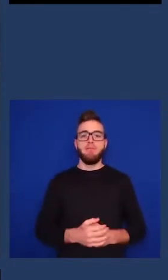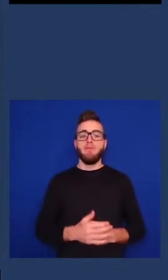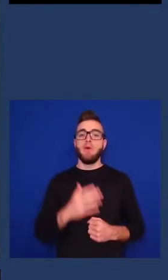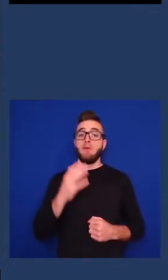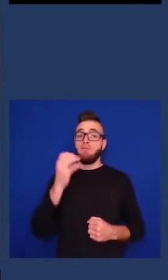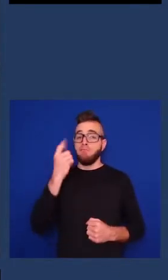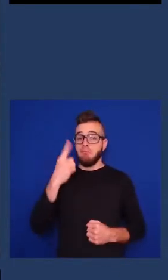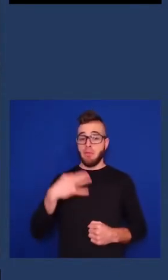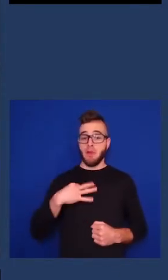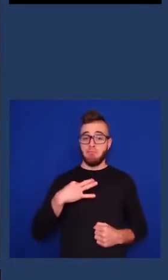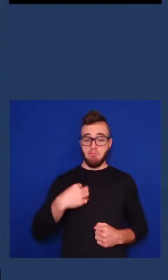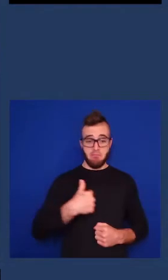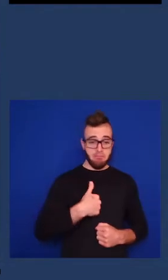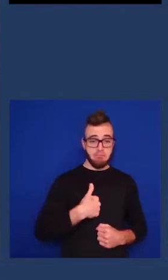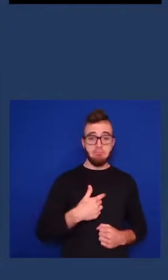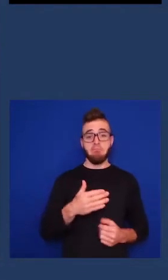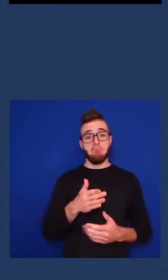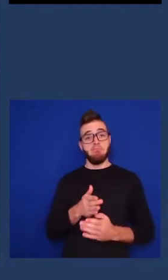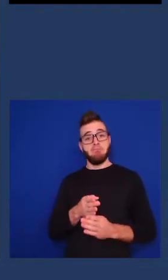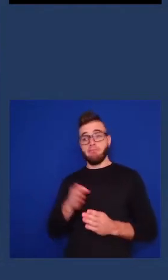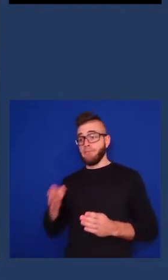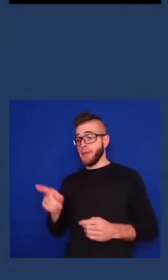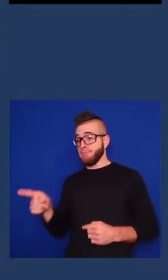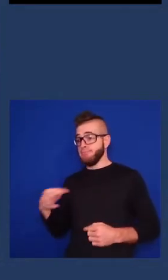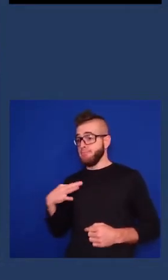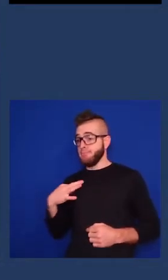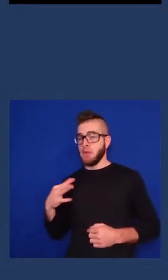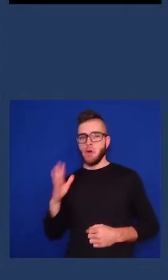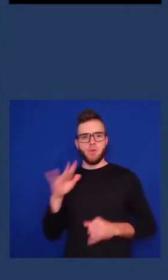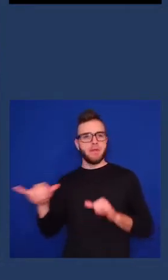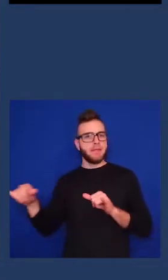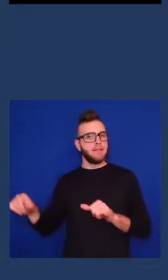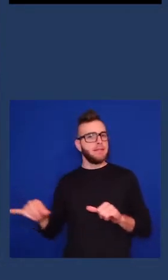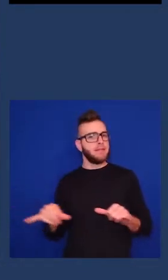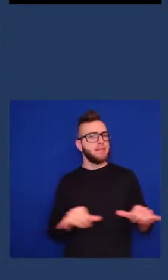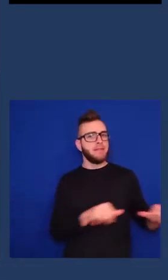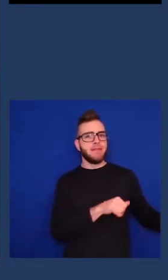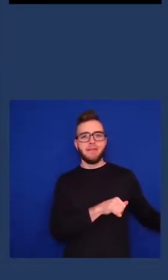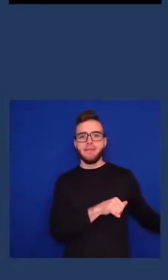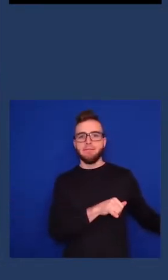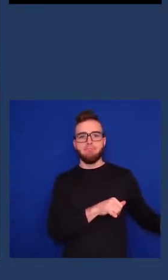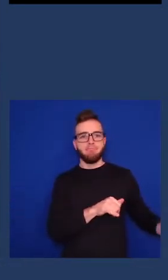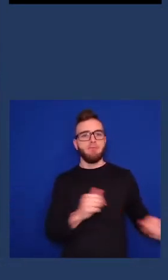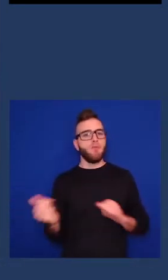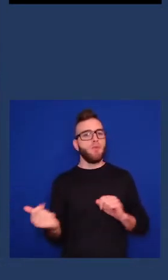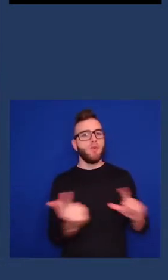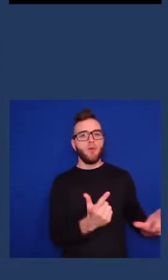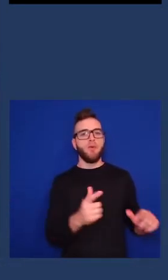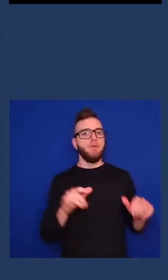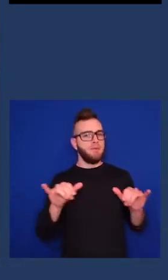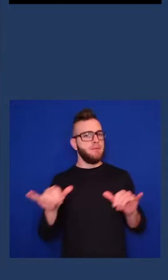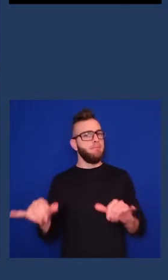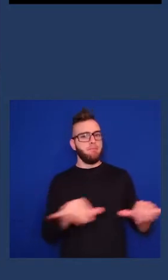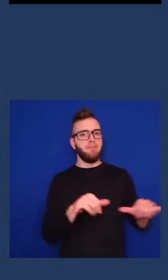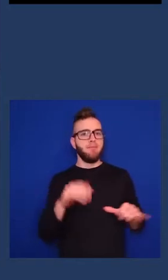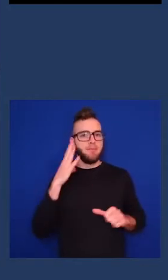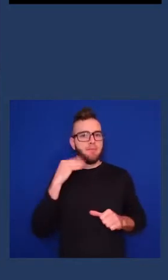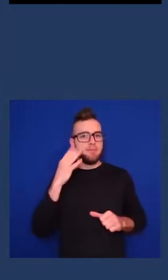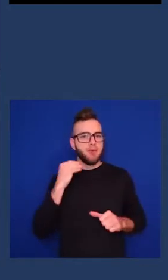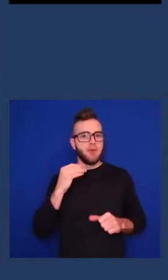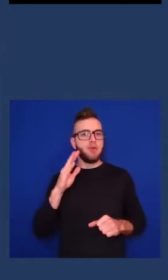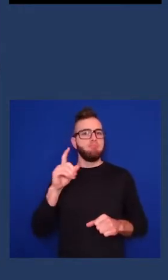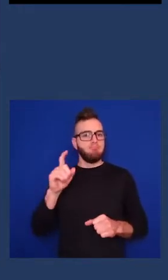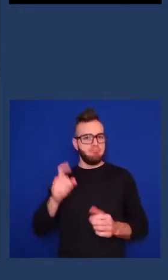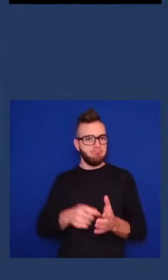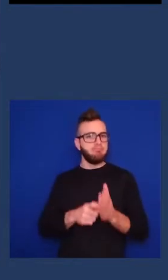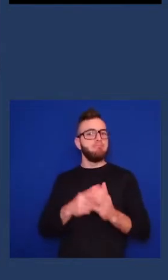fair process throughout. You're going to be having the same experience as the next person who's interviewing for the same position,